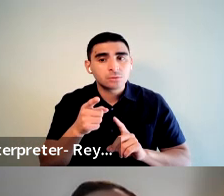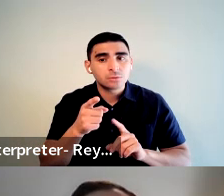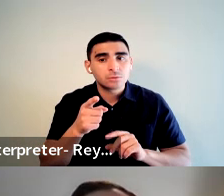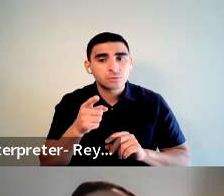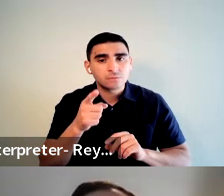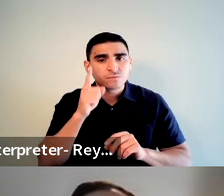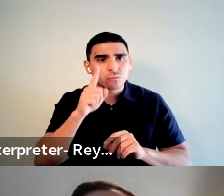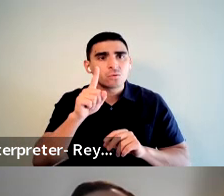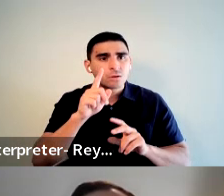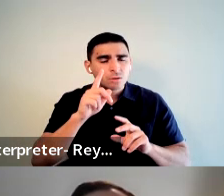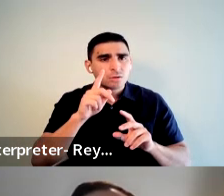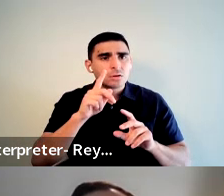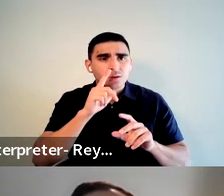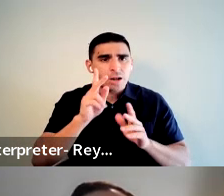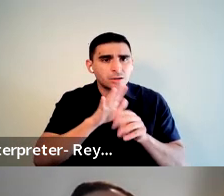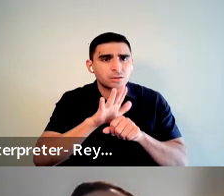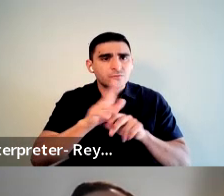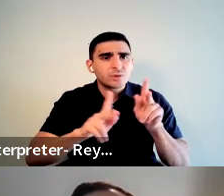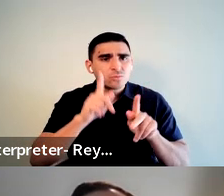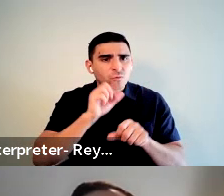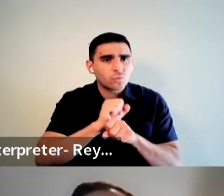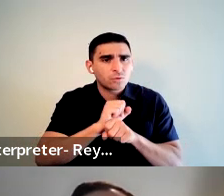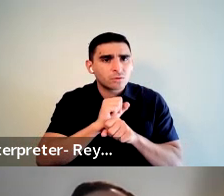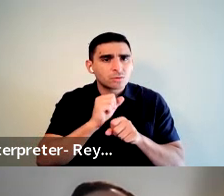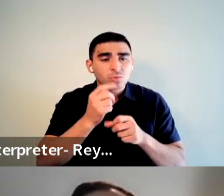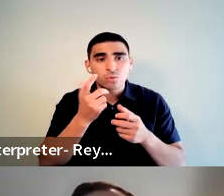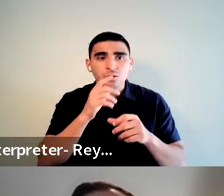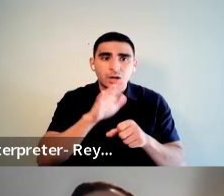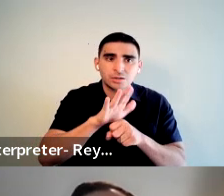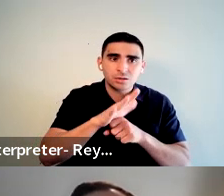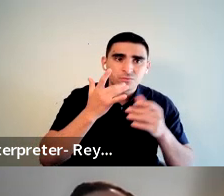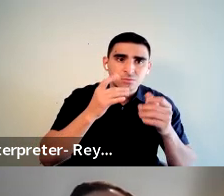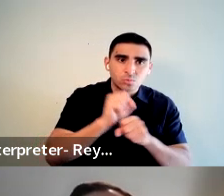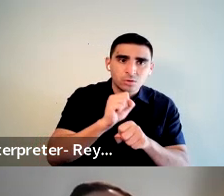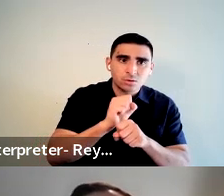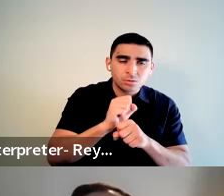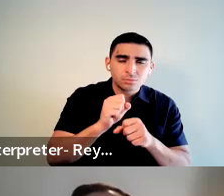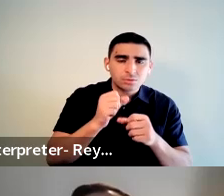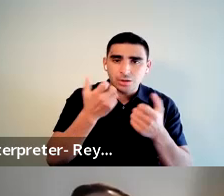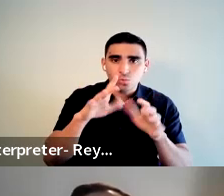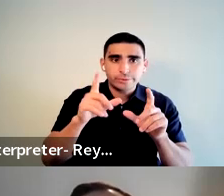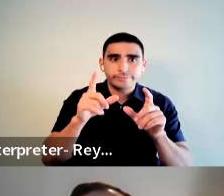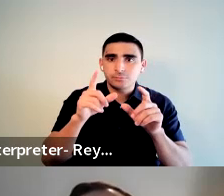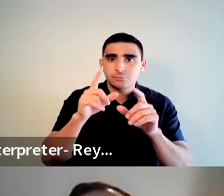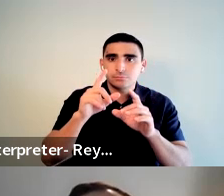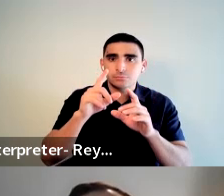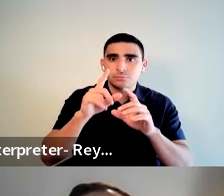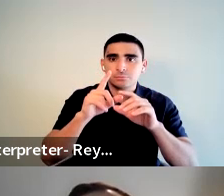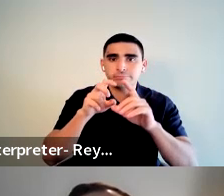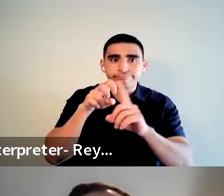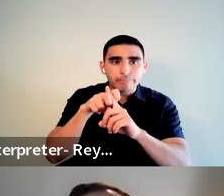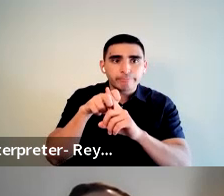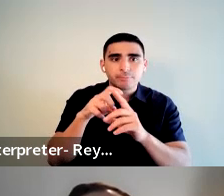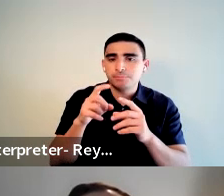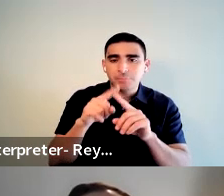shortage? You already talked with the group about this and what you know, but I don't want to put you on the spot, and I recognize that you're kind of